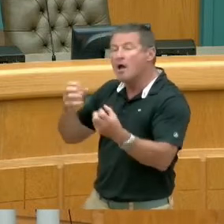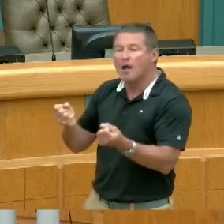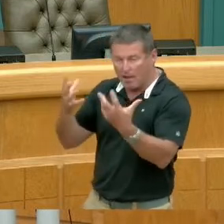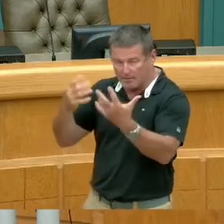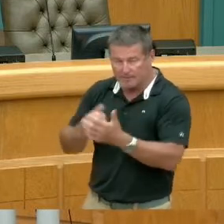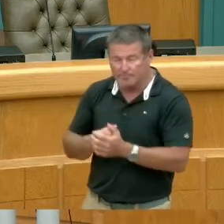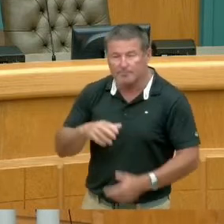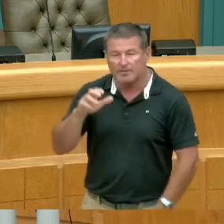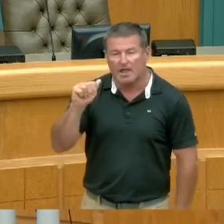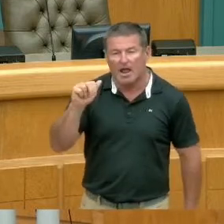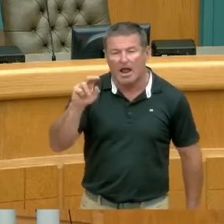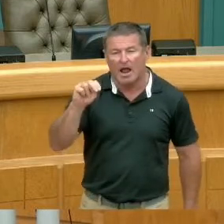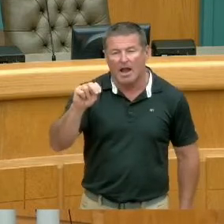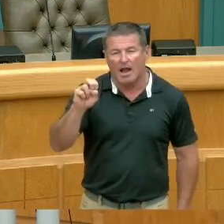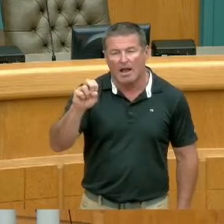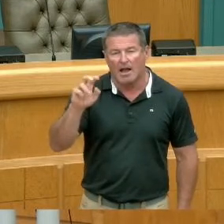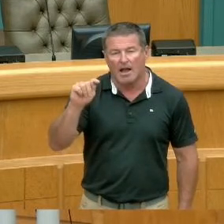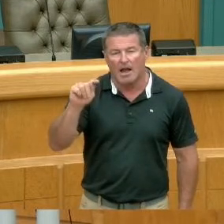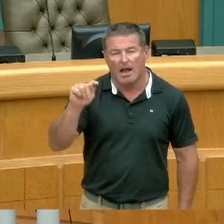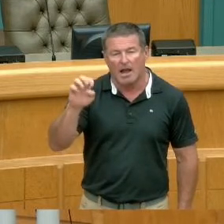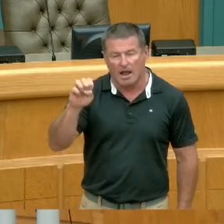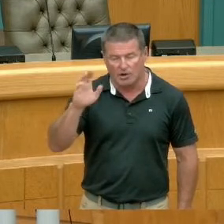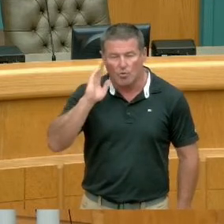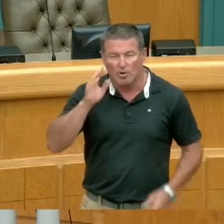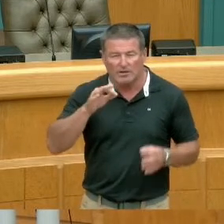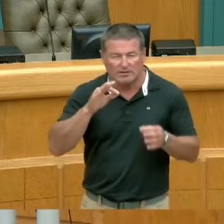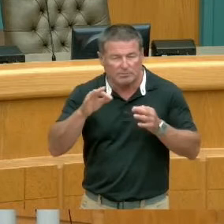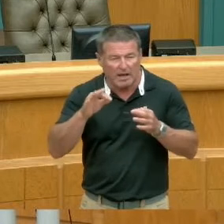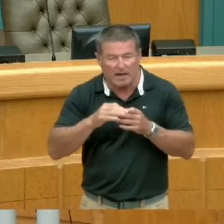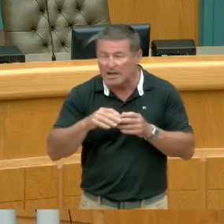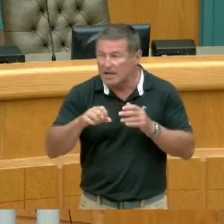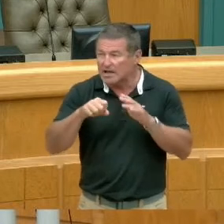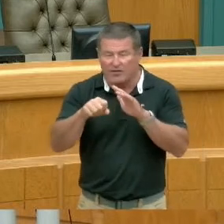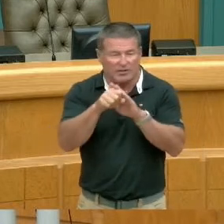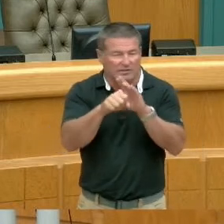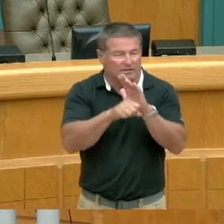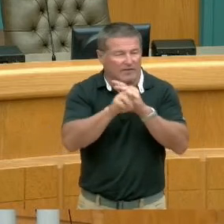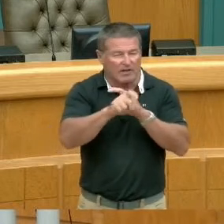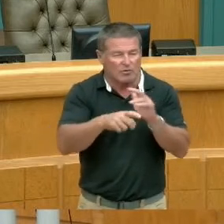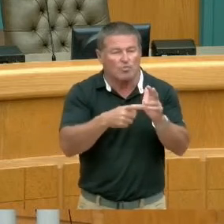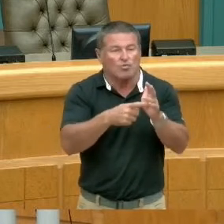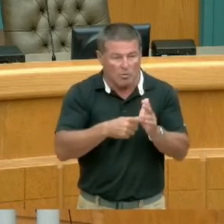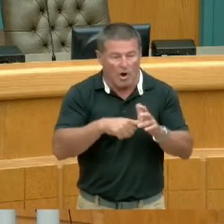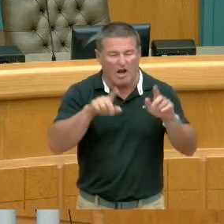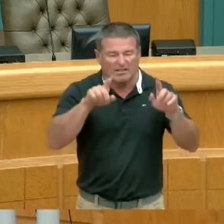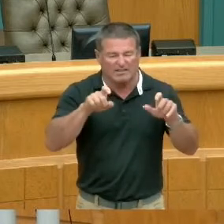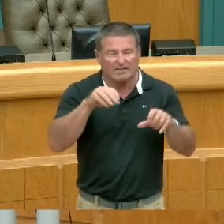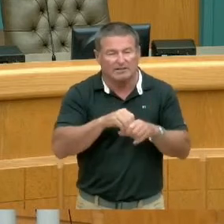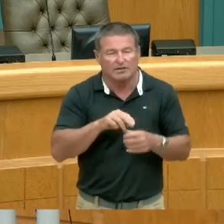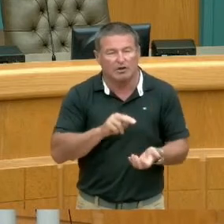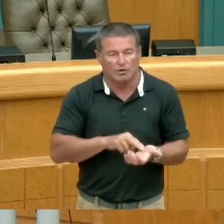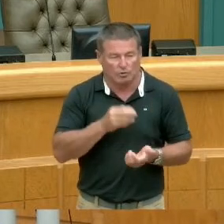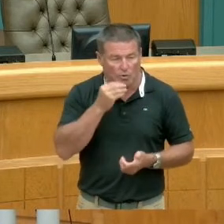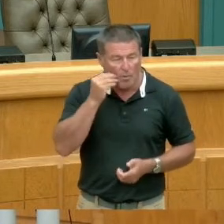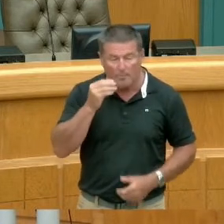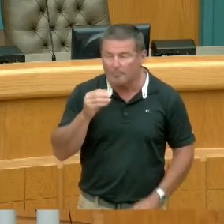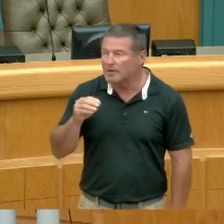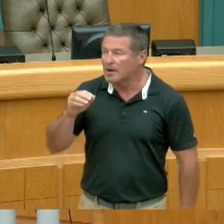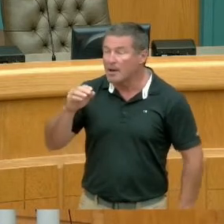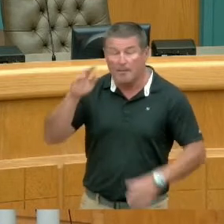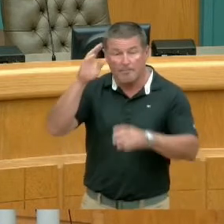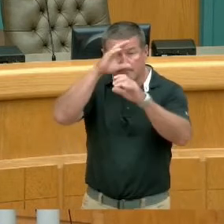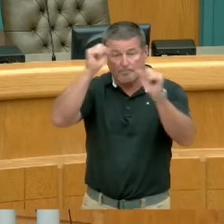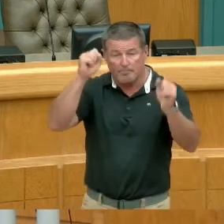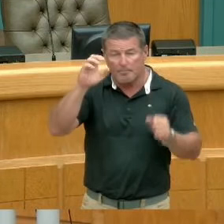about the state-ordered testing at nursing homes, talk about how that's coming along. Mayor Joe McComb is here. He's going